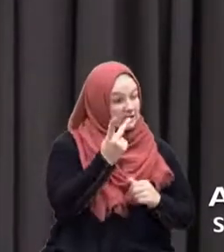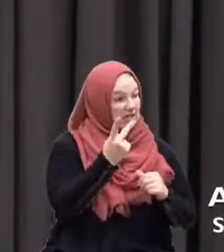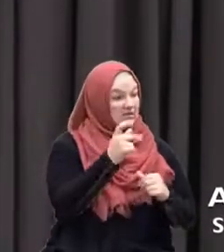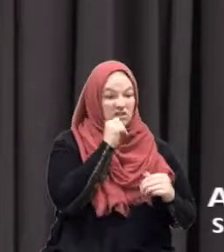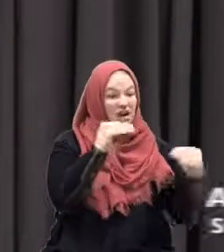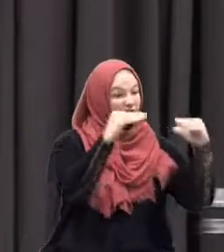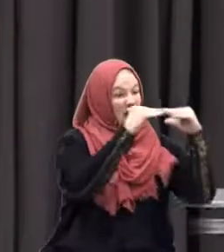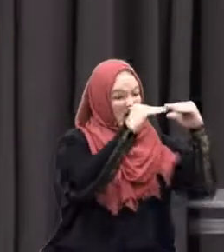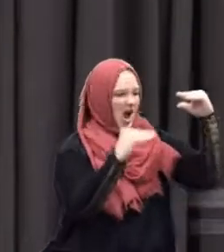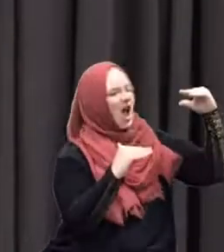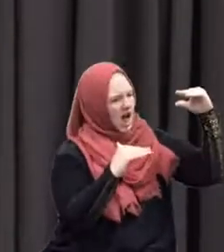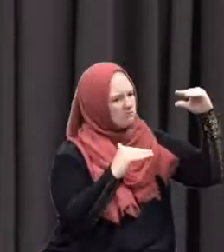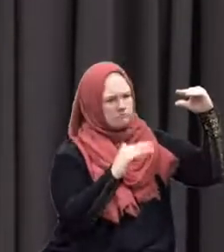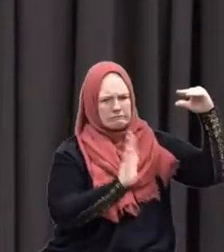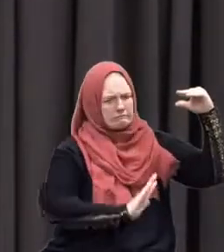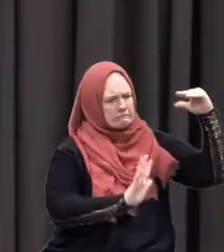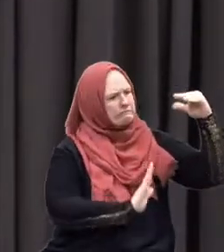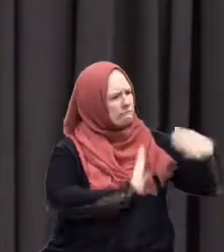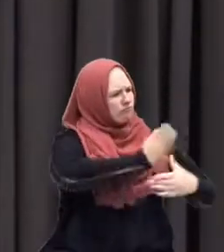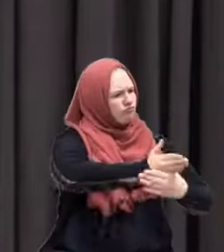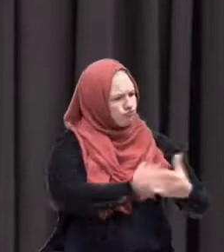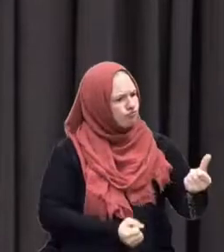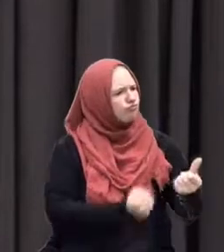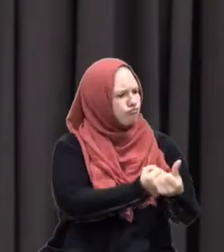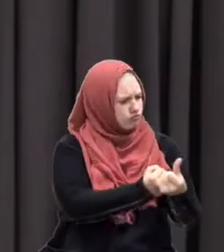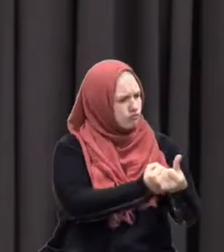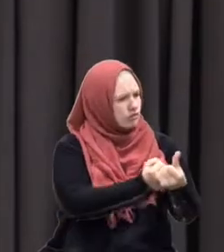other. There used to be something called